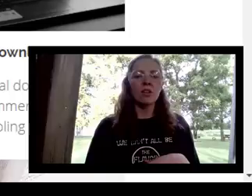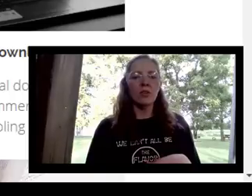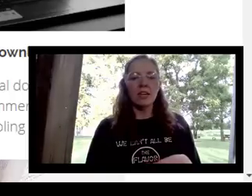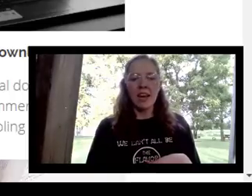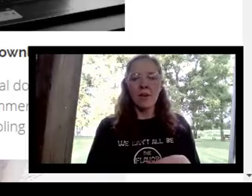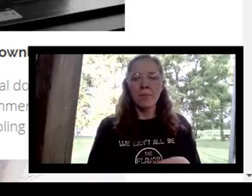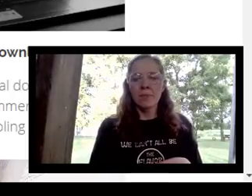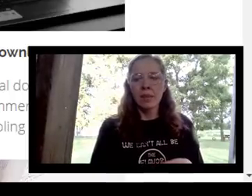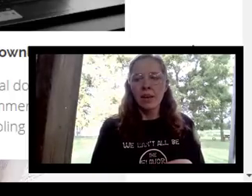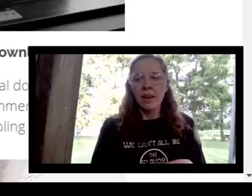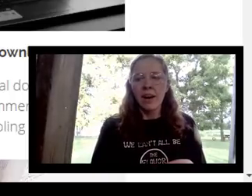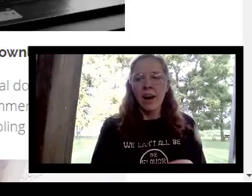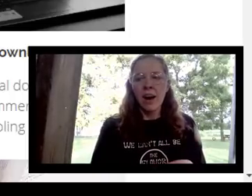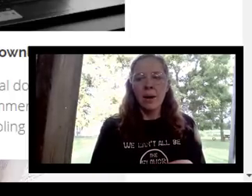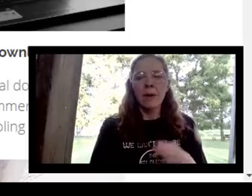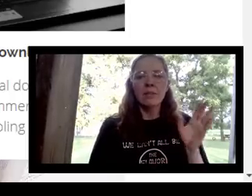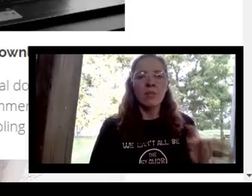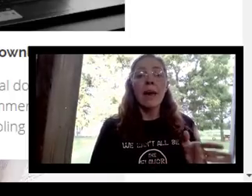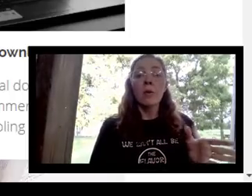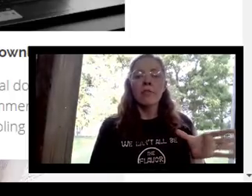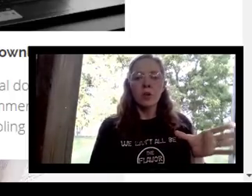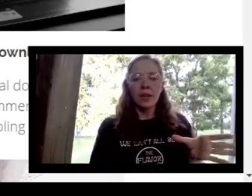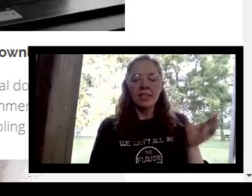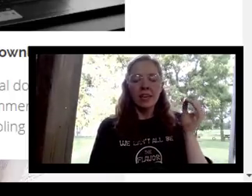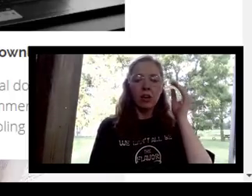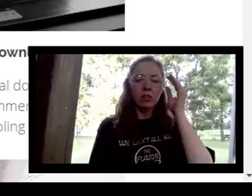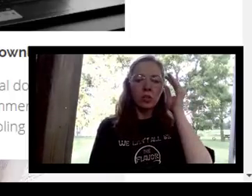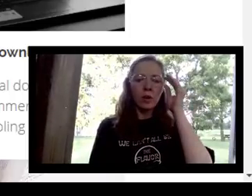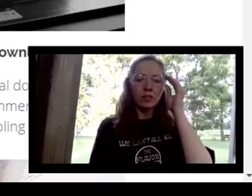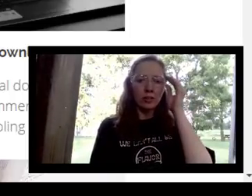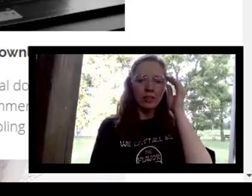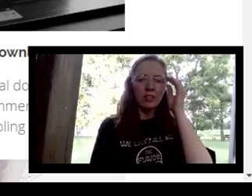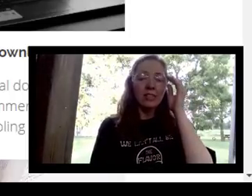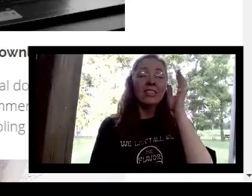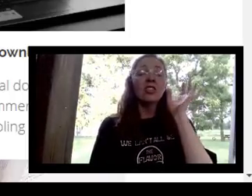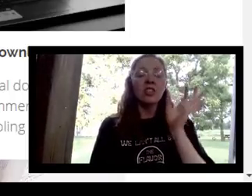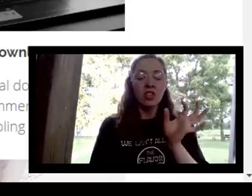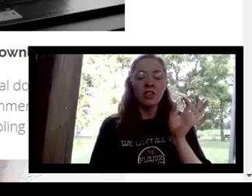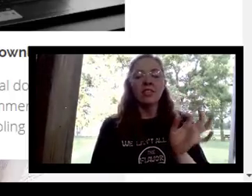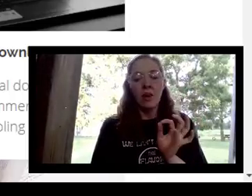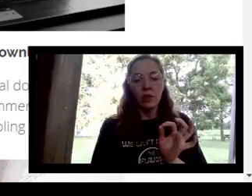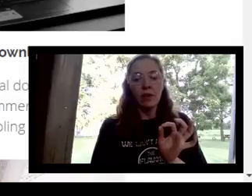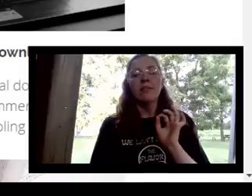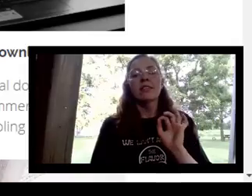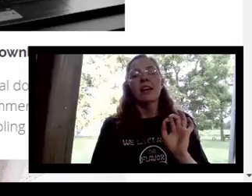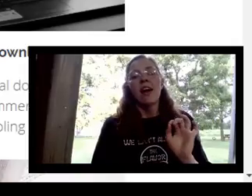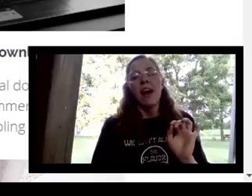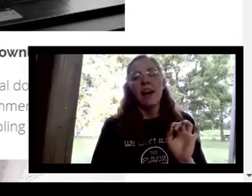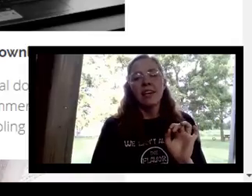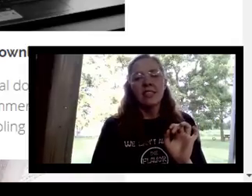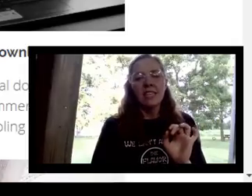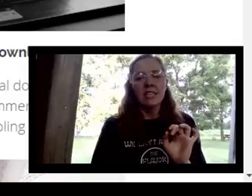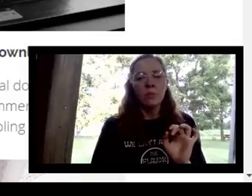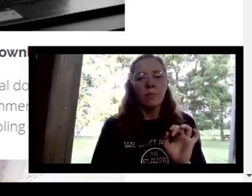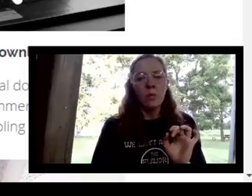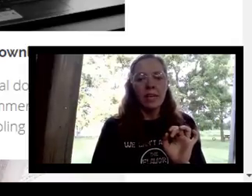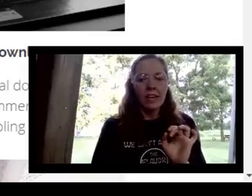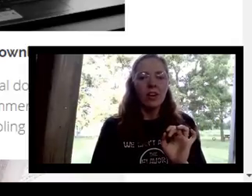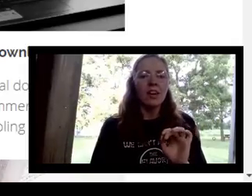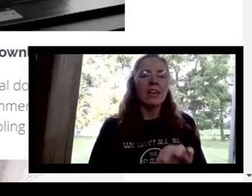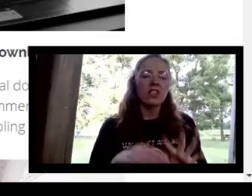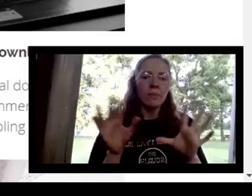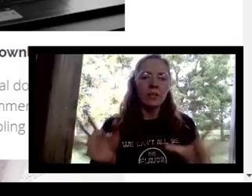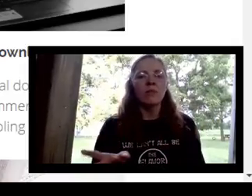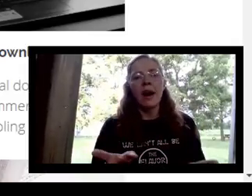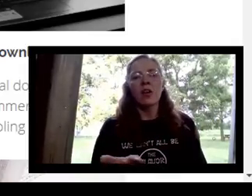stuff's included there. So now if you're wanting to get to our digital downloads, it's this one